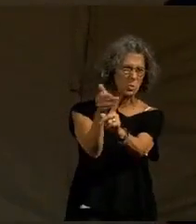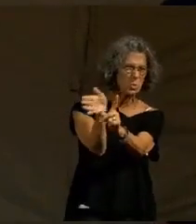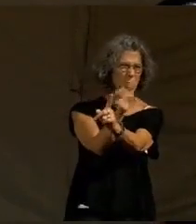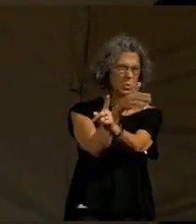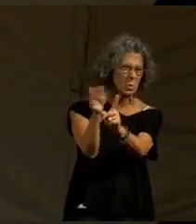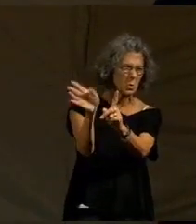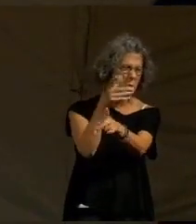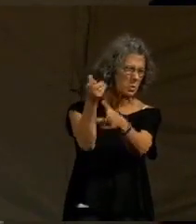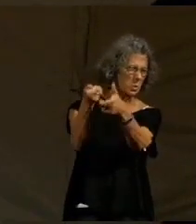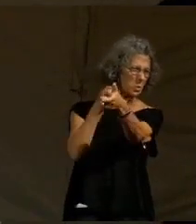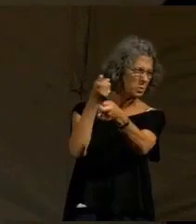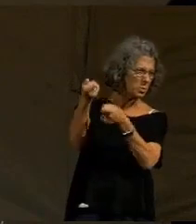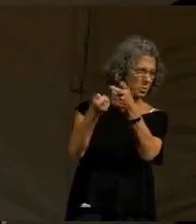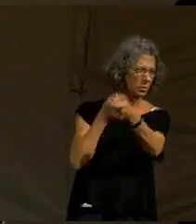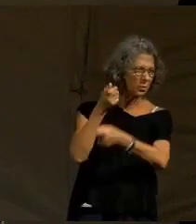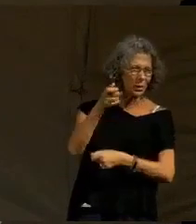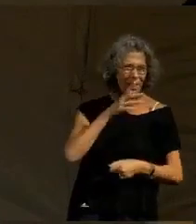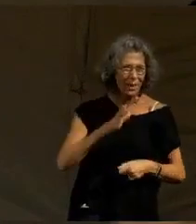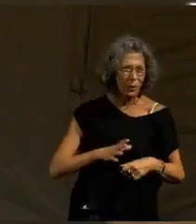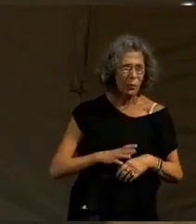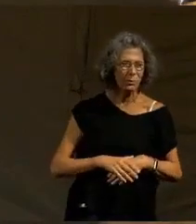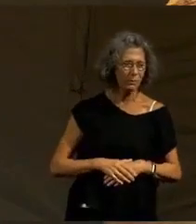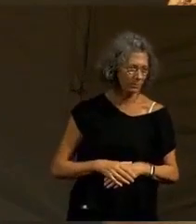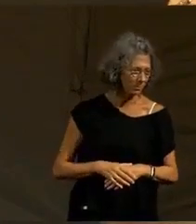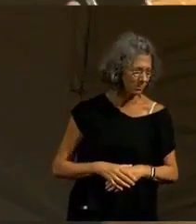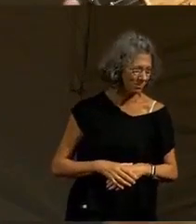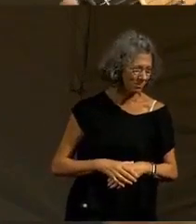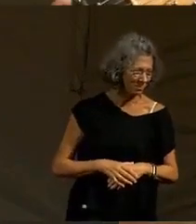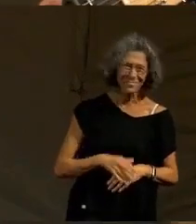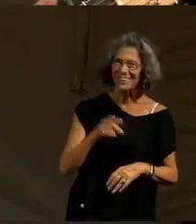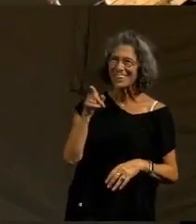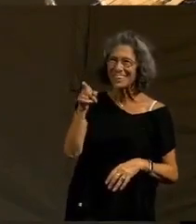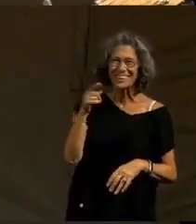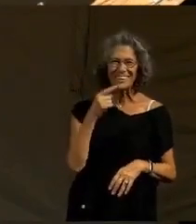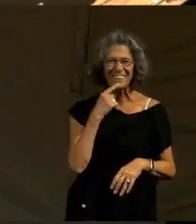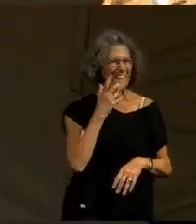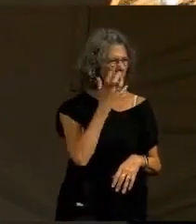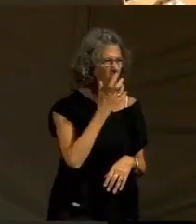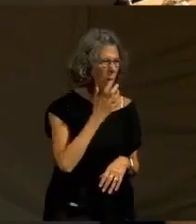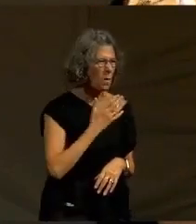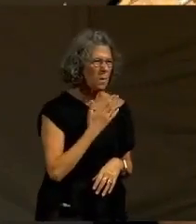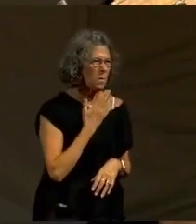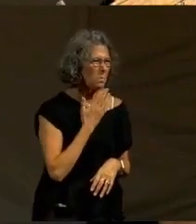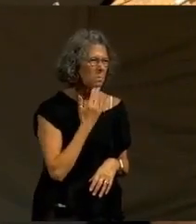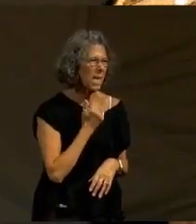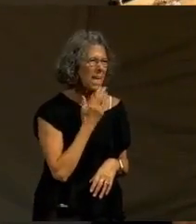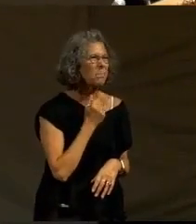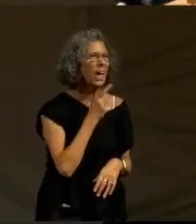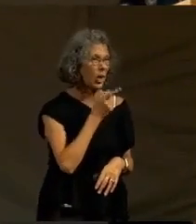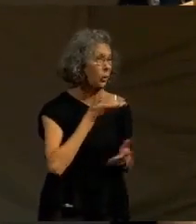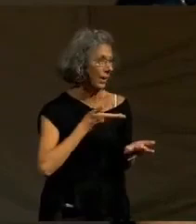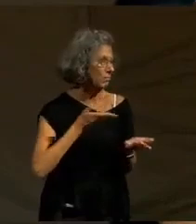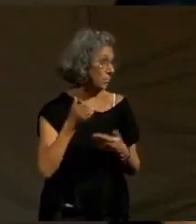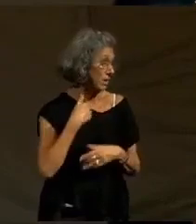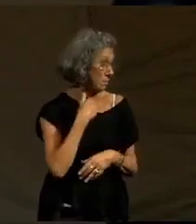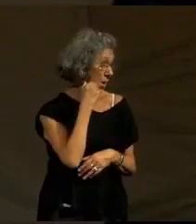the finest hunk of ham fat I ever saw. Say, baby, you can take me home just as soon as you play me some B.B. King.